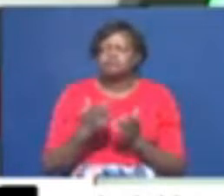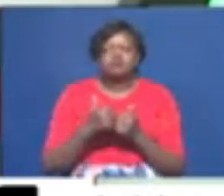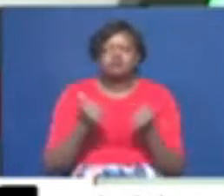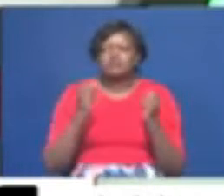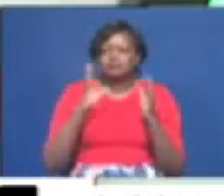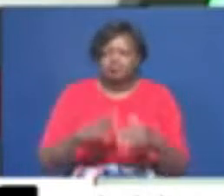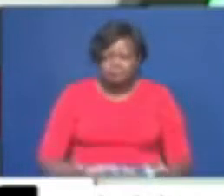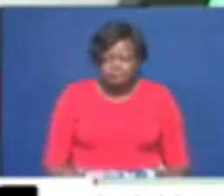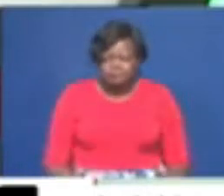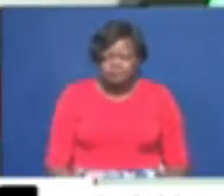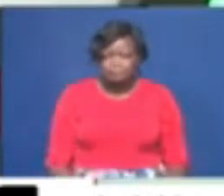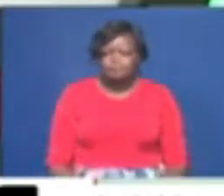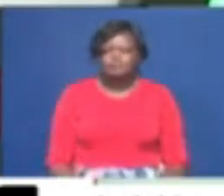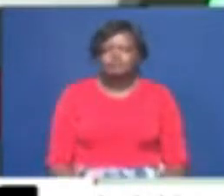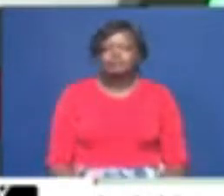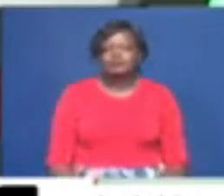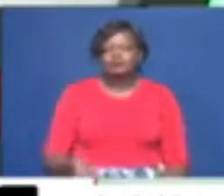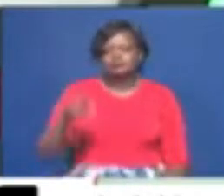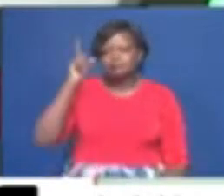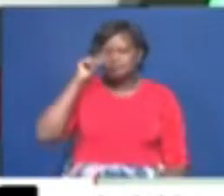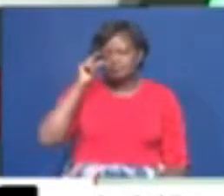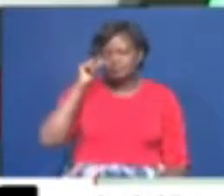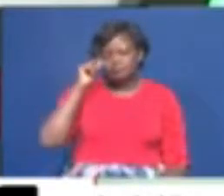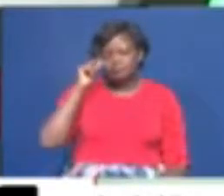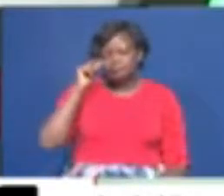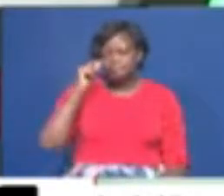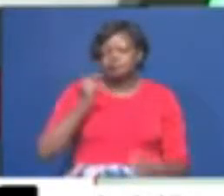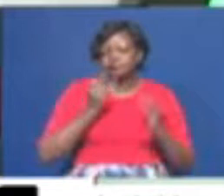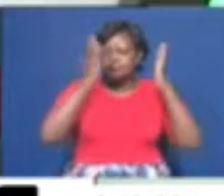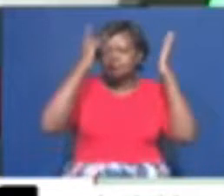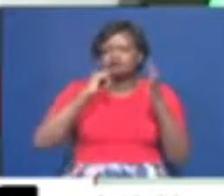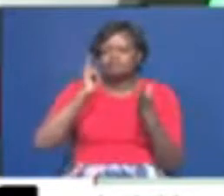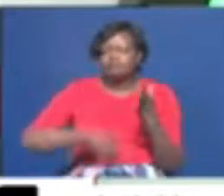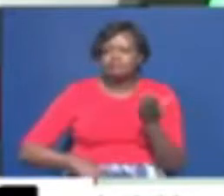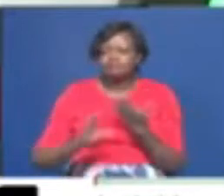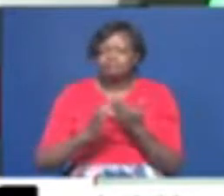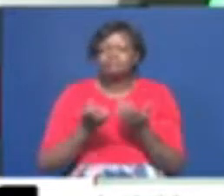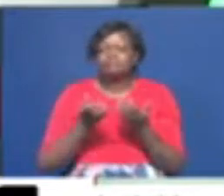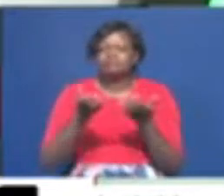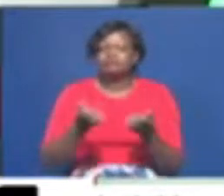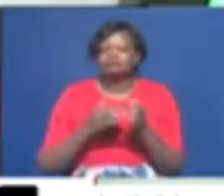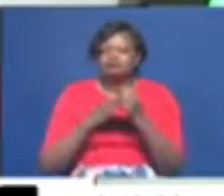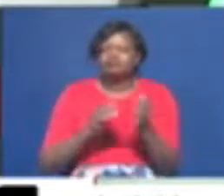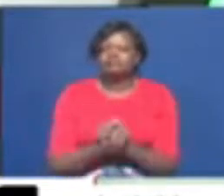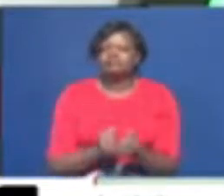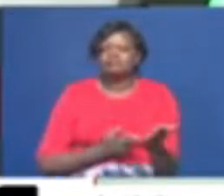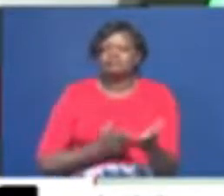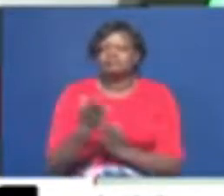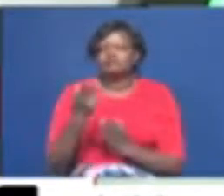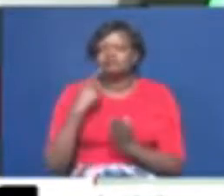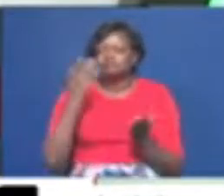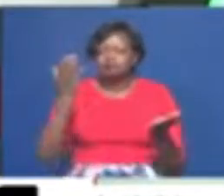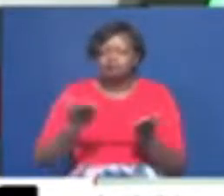polls. The Archdiocese of Mombasa Archbishop says the country needs leaders with integrity whose service to Kenyans will be devoid